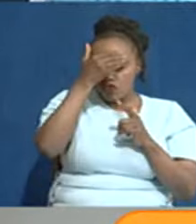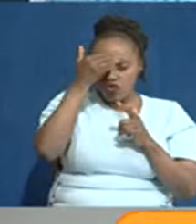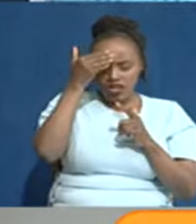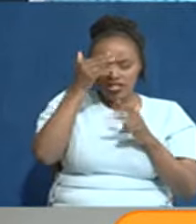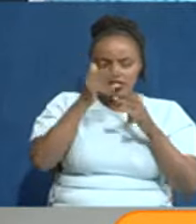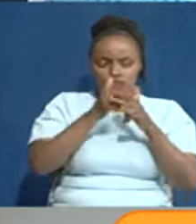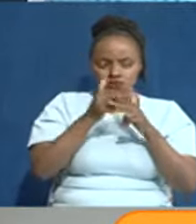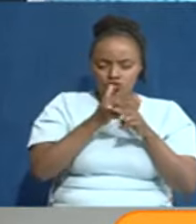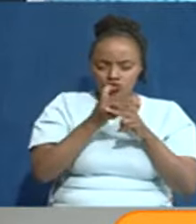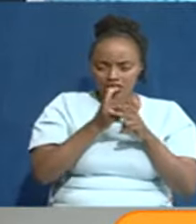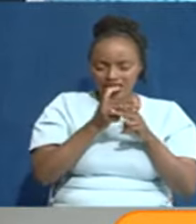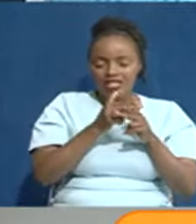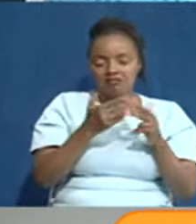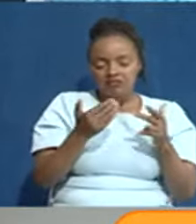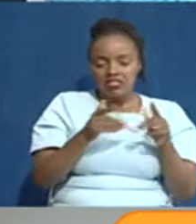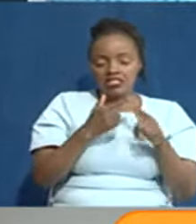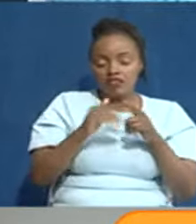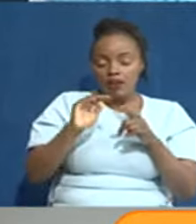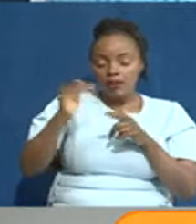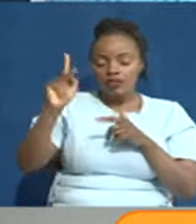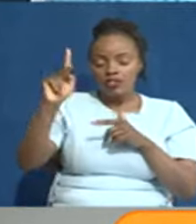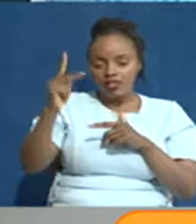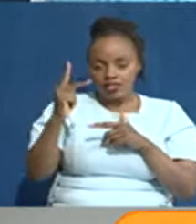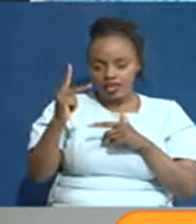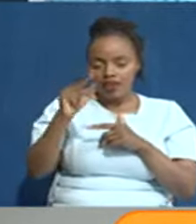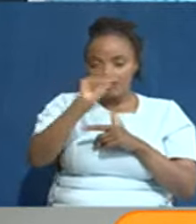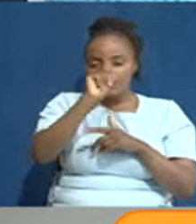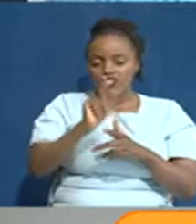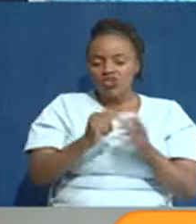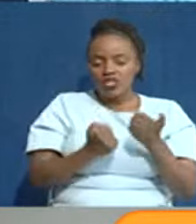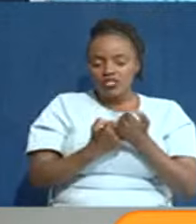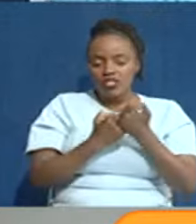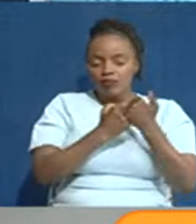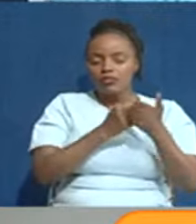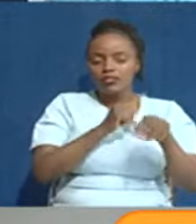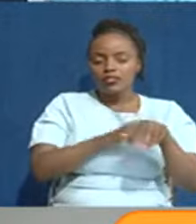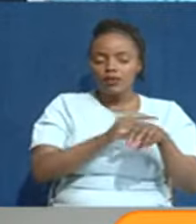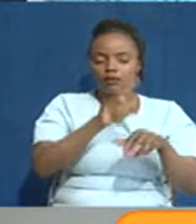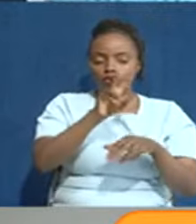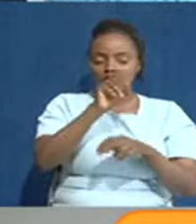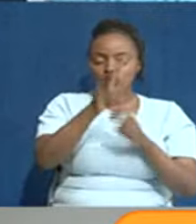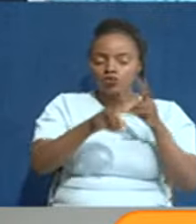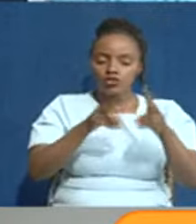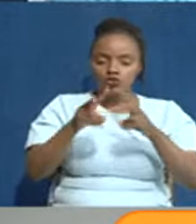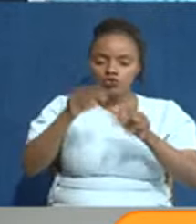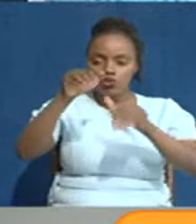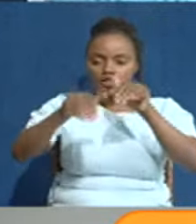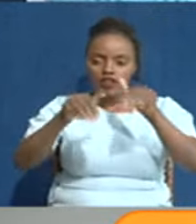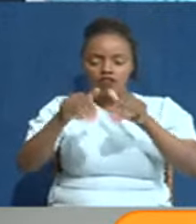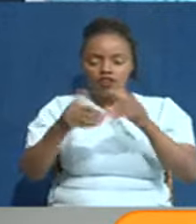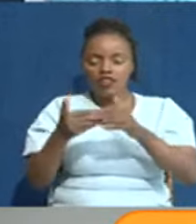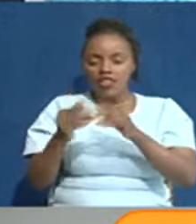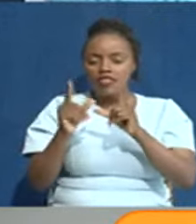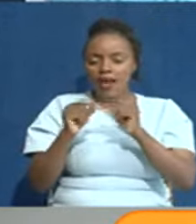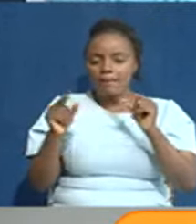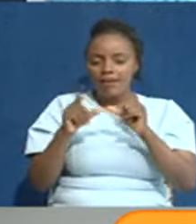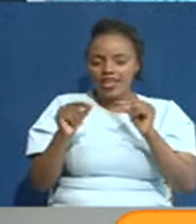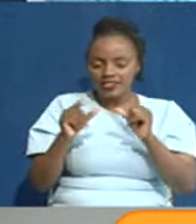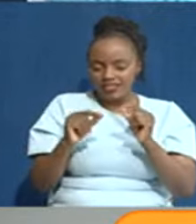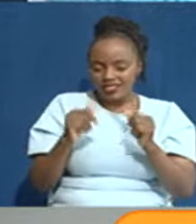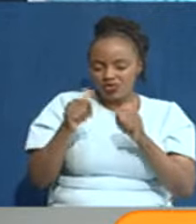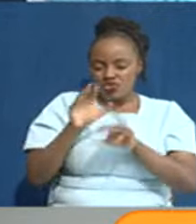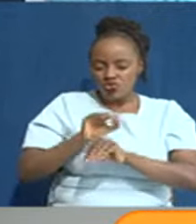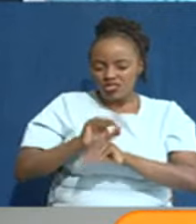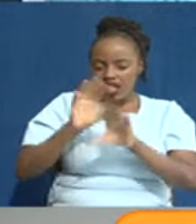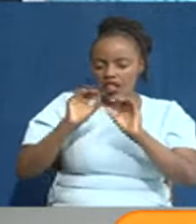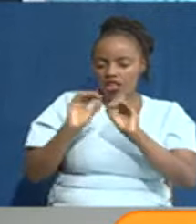the kindness accorded to him by the Mount Kenya region during the 2022 election season. In a coded message, Gachagua reminded the